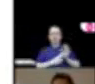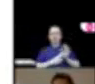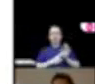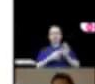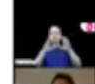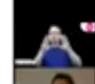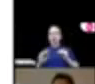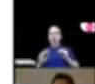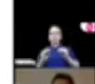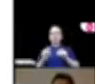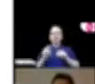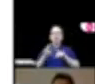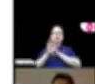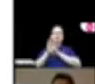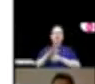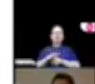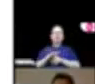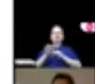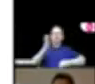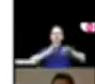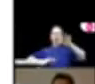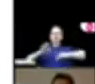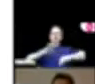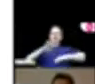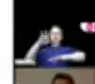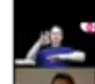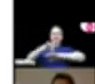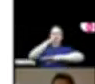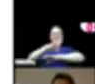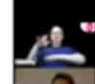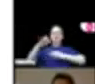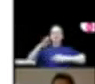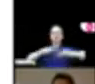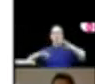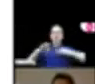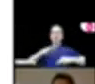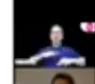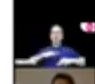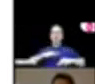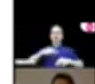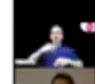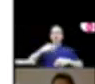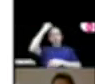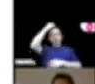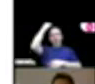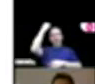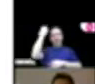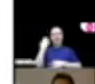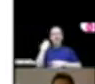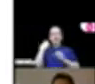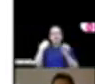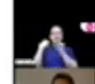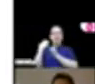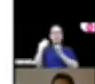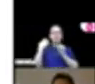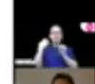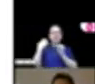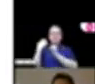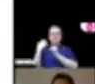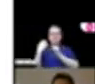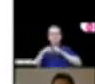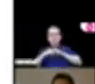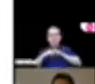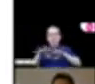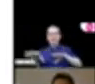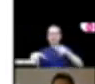from the main stage at Pride. The performers were drag queens of pop. They had just released a